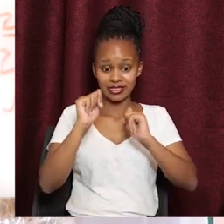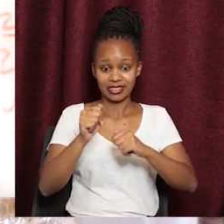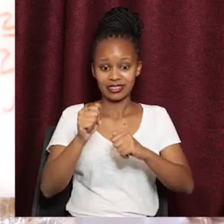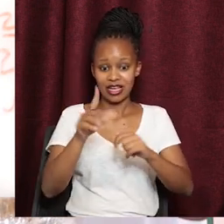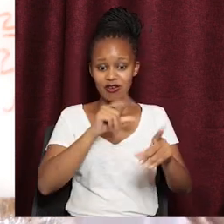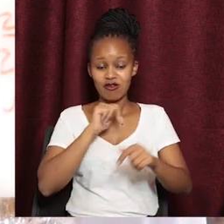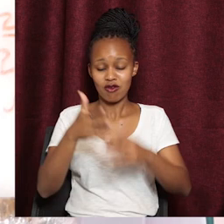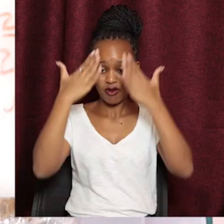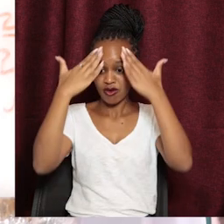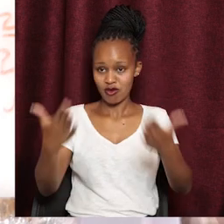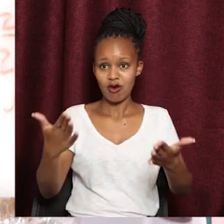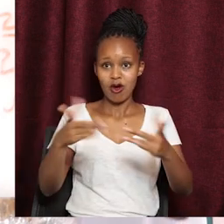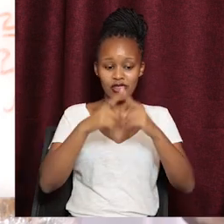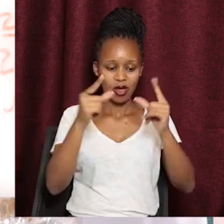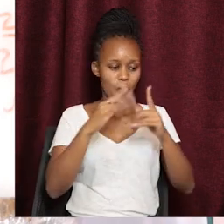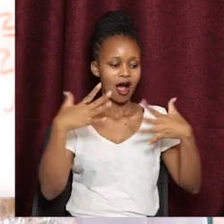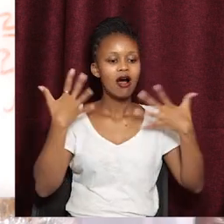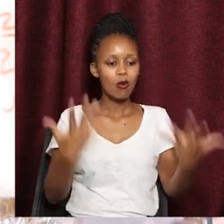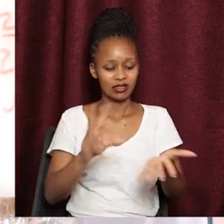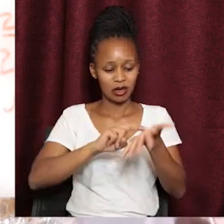they did not know the scripture